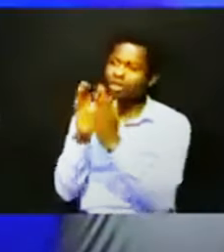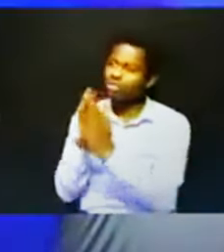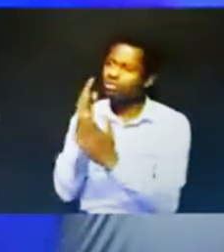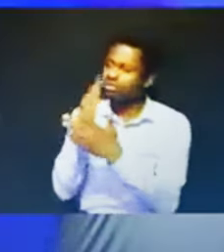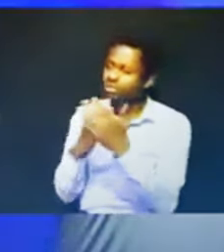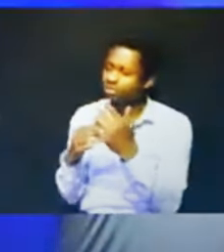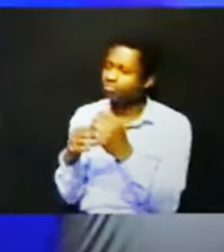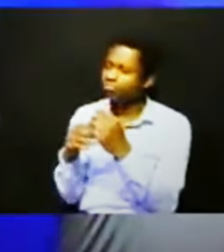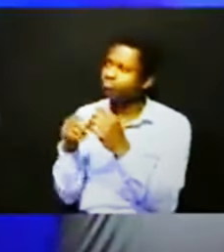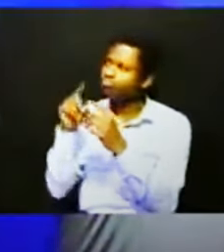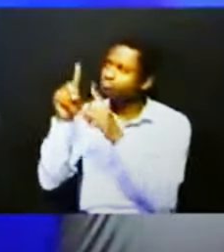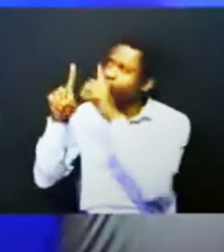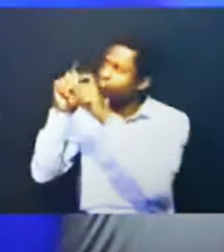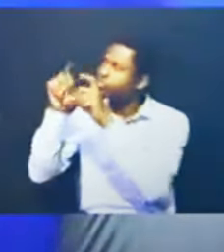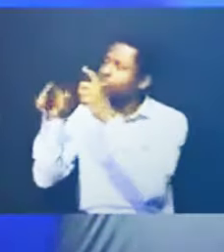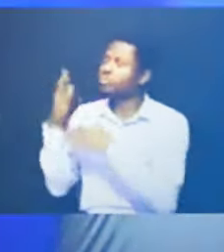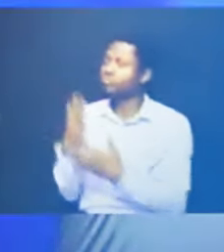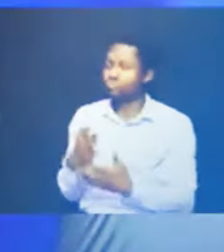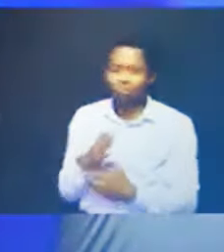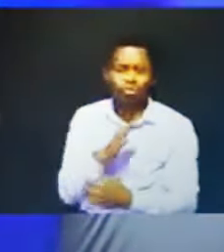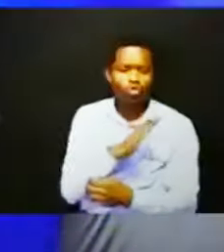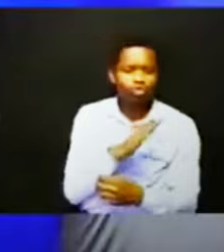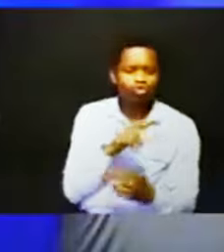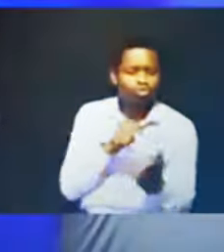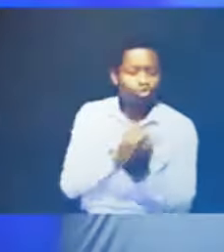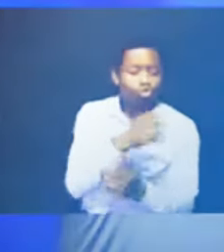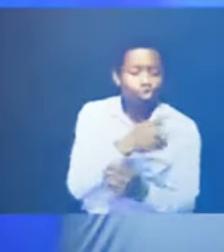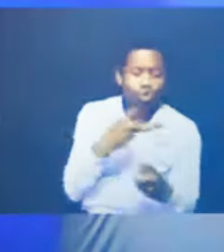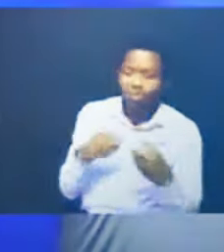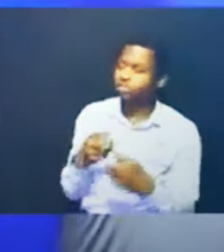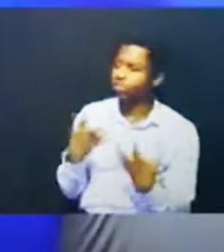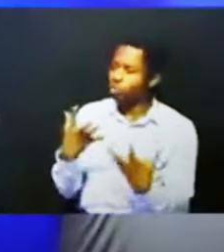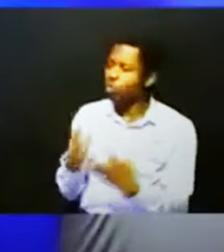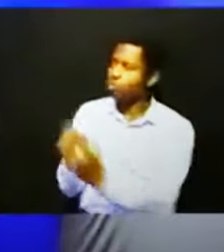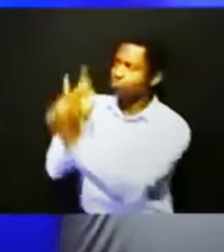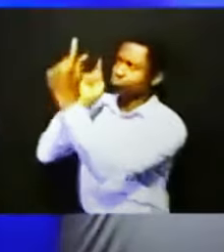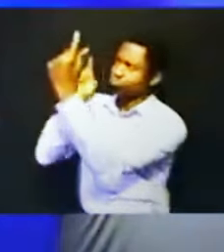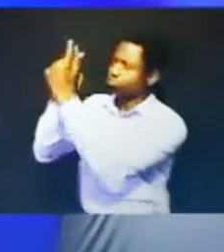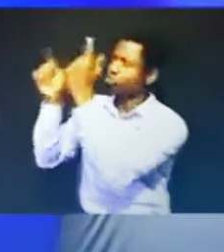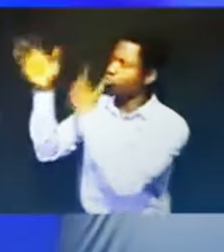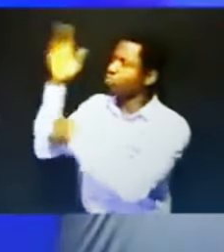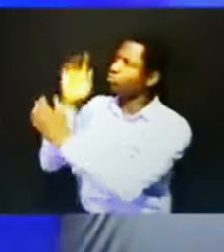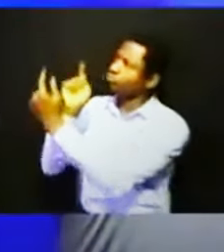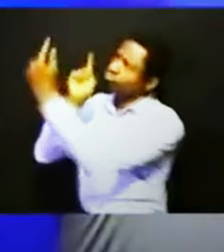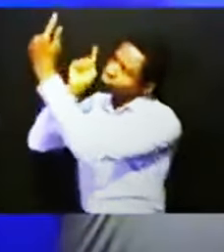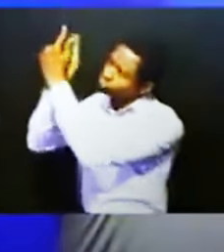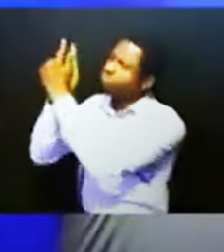But his challenge was how to meet God and then so that you can actually ask him these